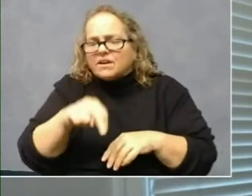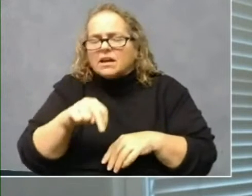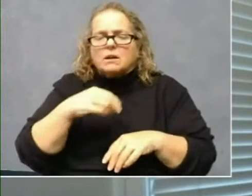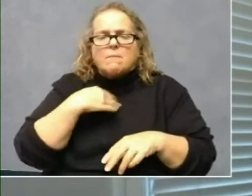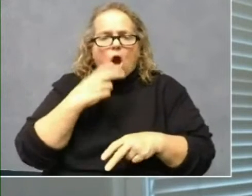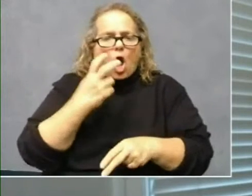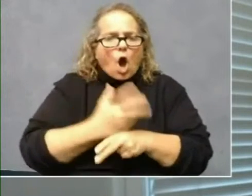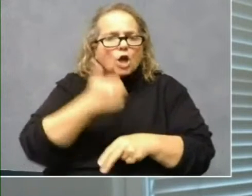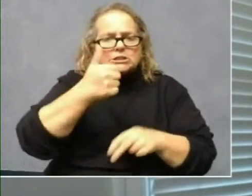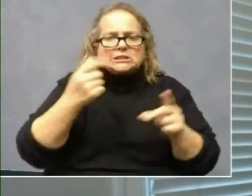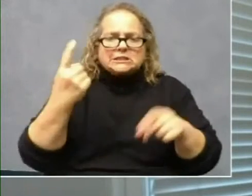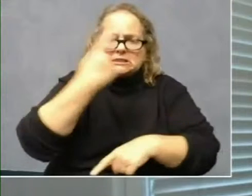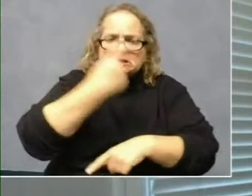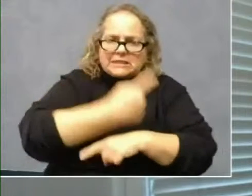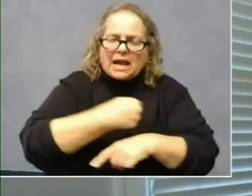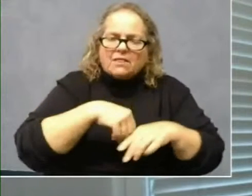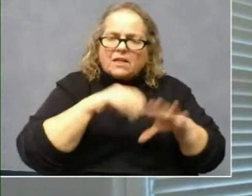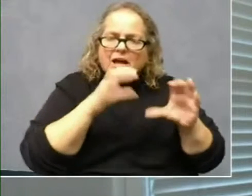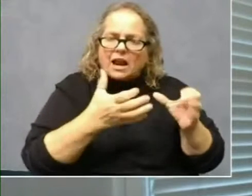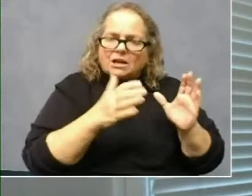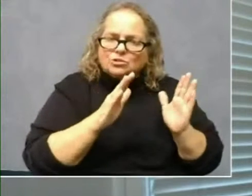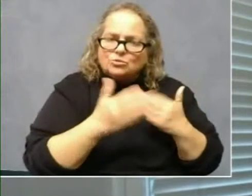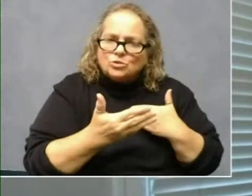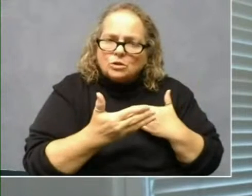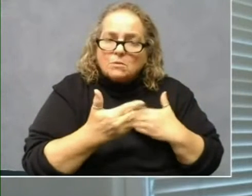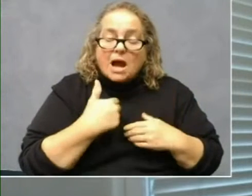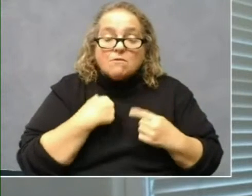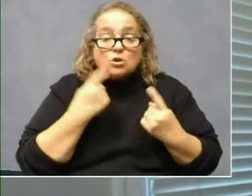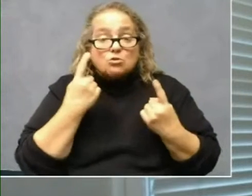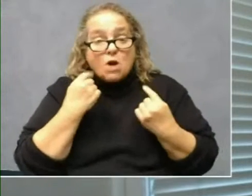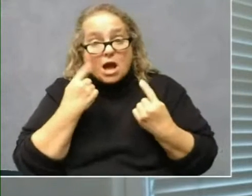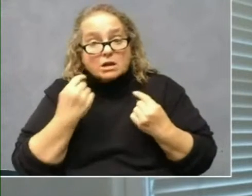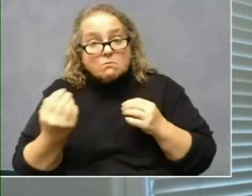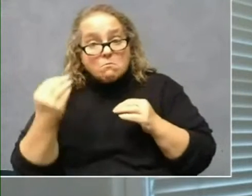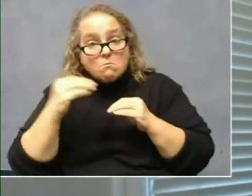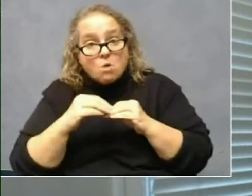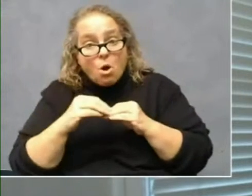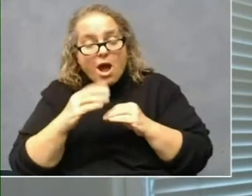challenging students. I have cried more and been more stressed out